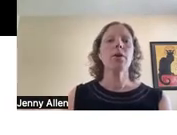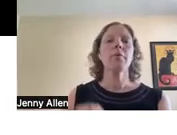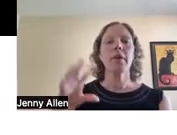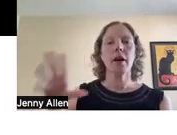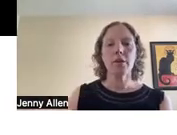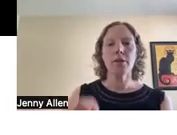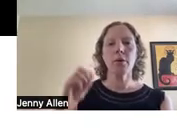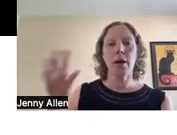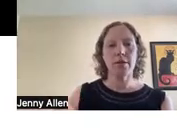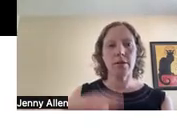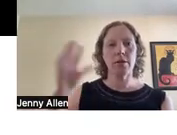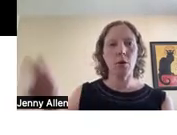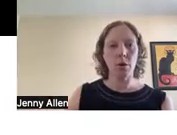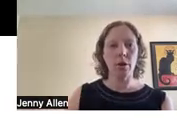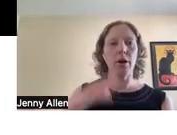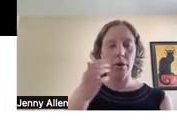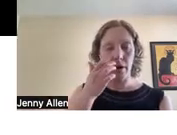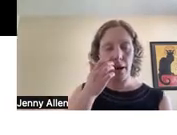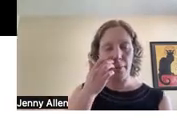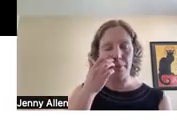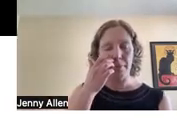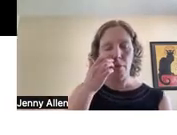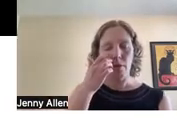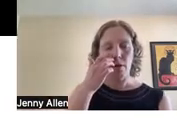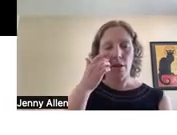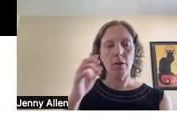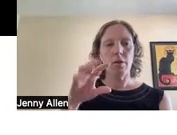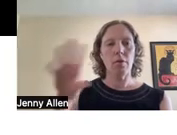the coral. They also, as the coral are